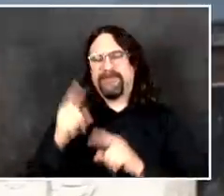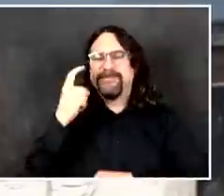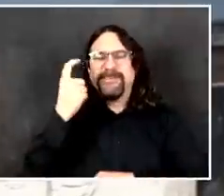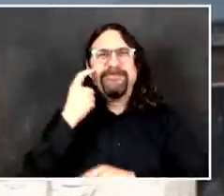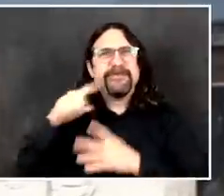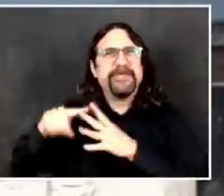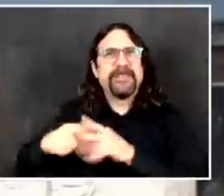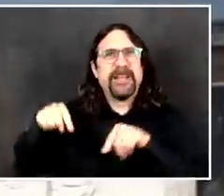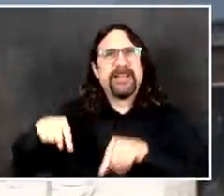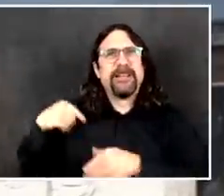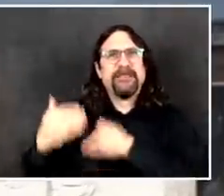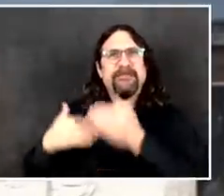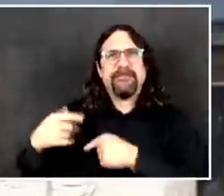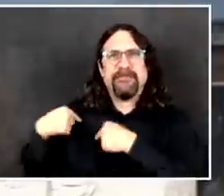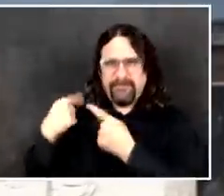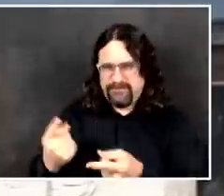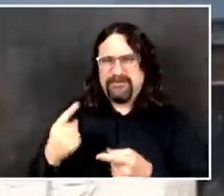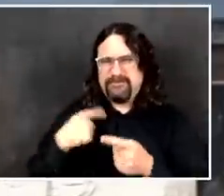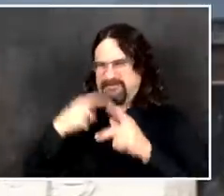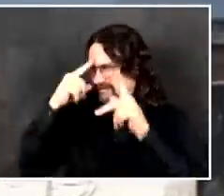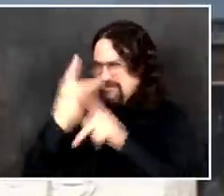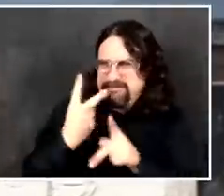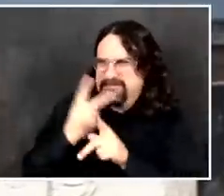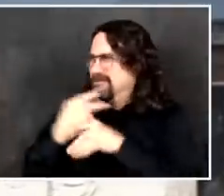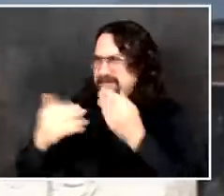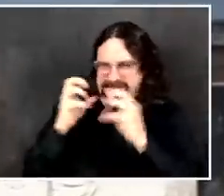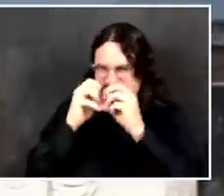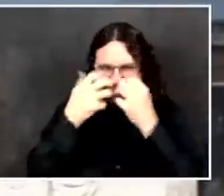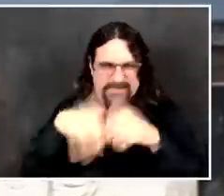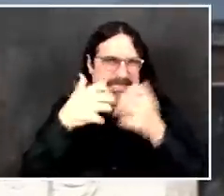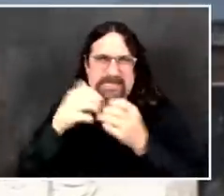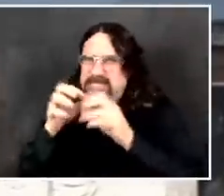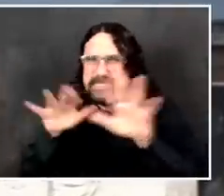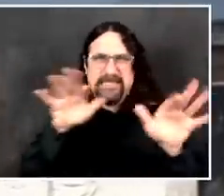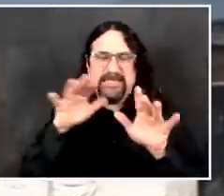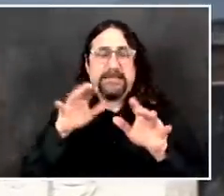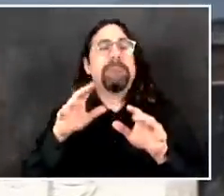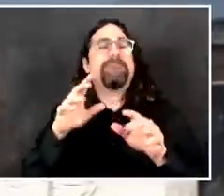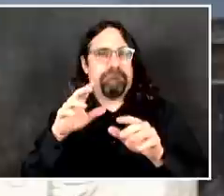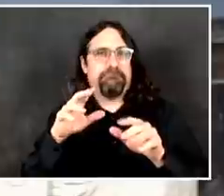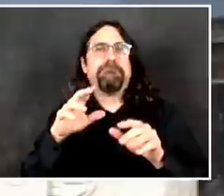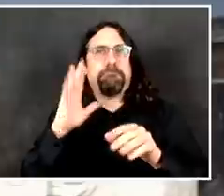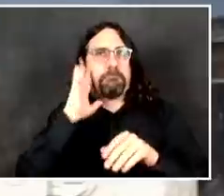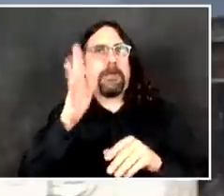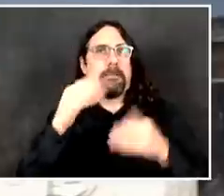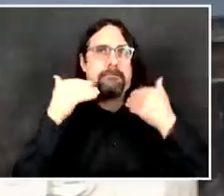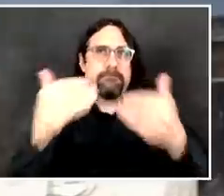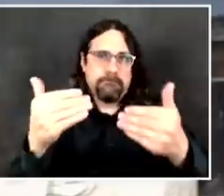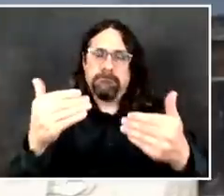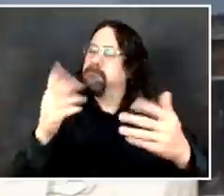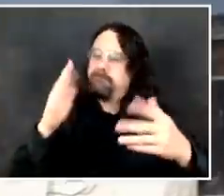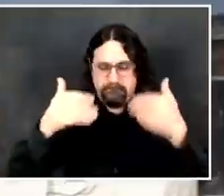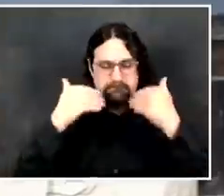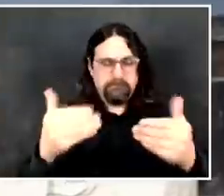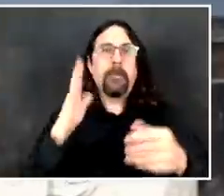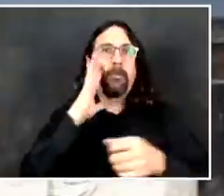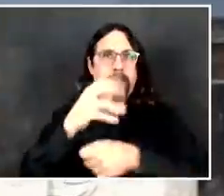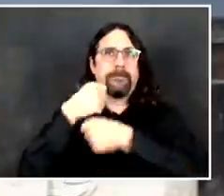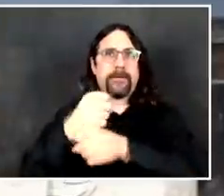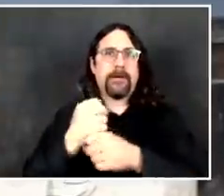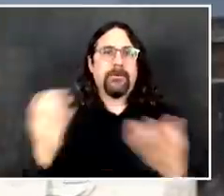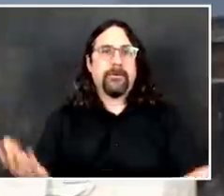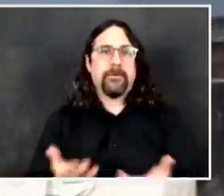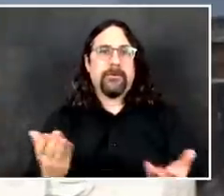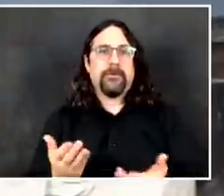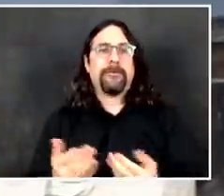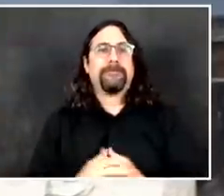it. We can do something, whether it seems possible or not, we're going to find a way. So I want to take you back just